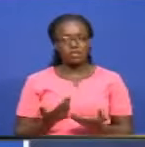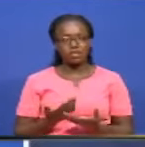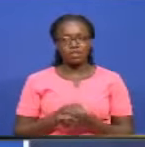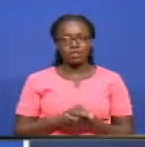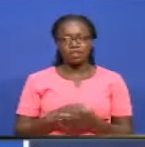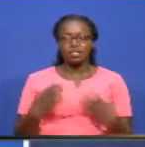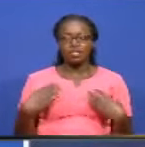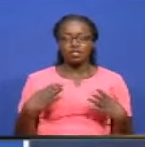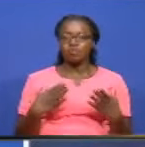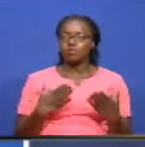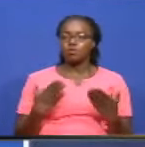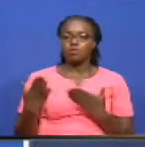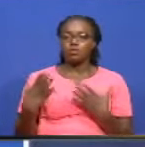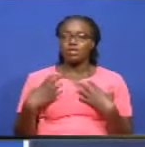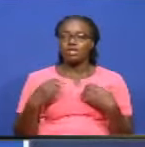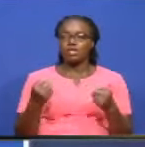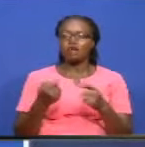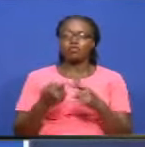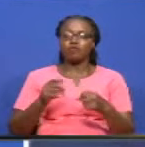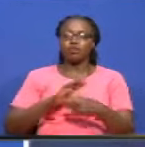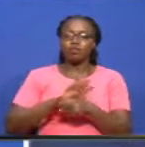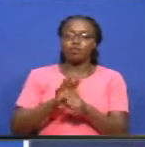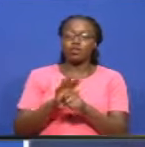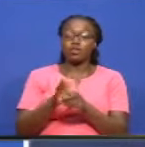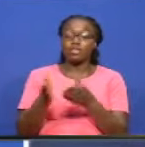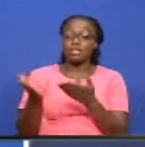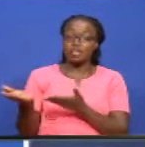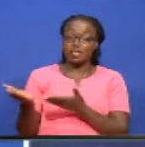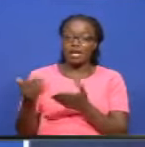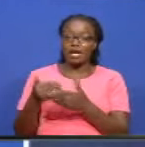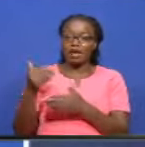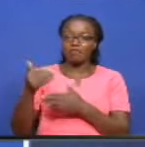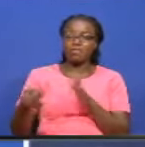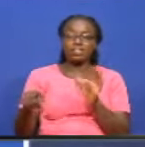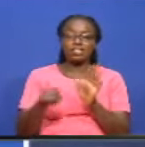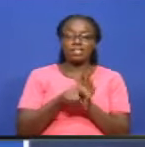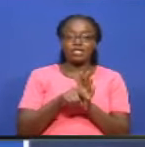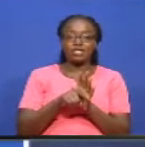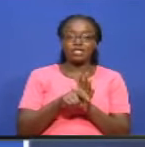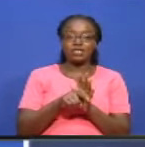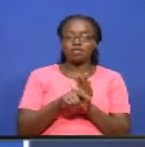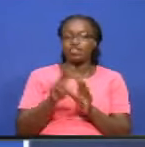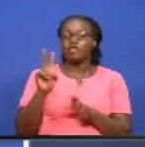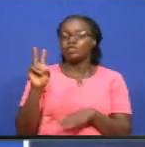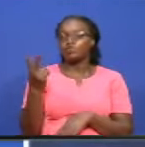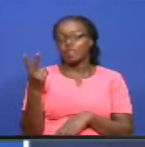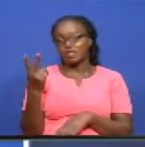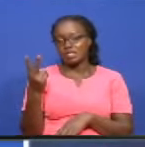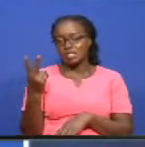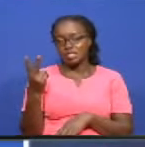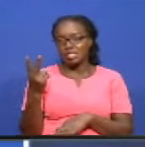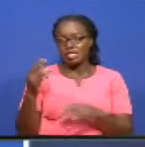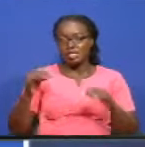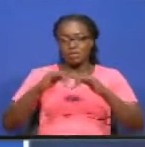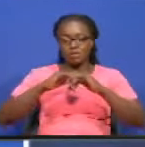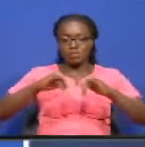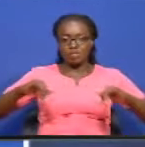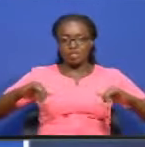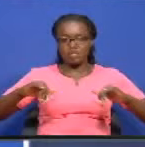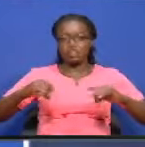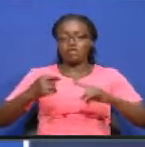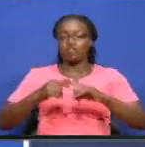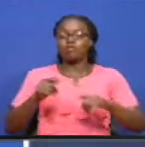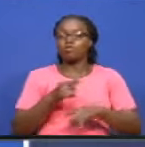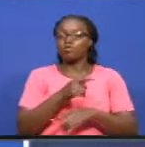Patients who have recovered from COVID-19 here after testing negative at least twice have been separated from those